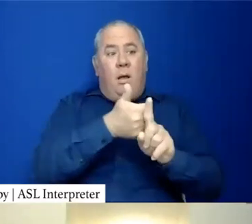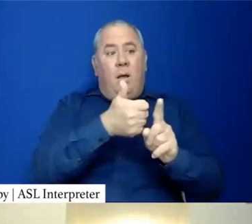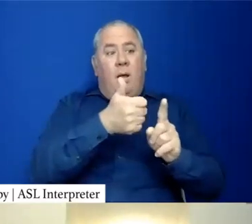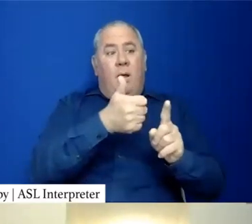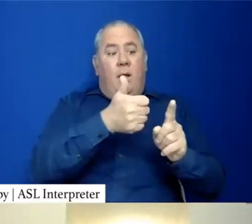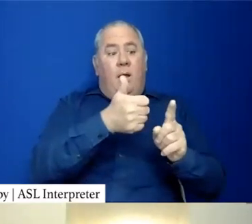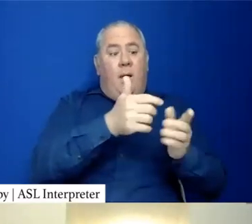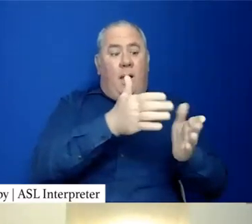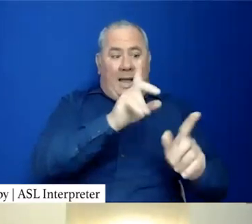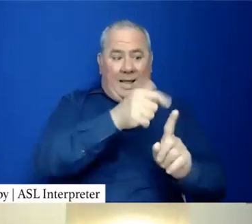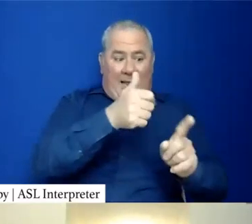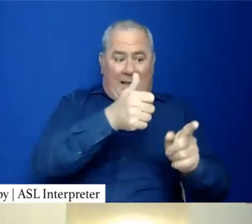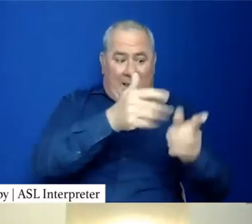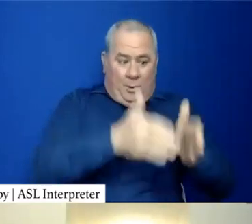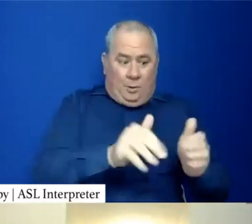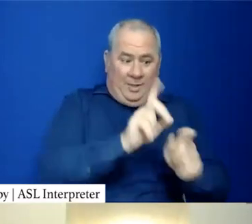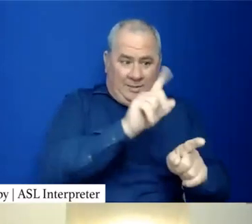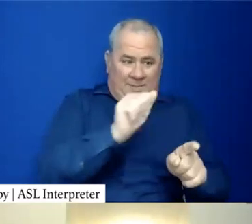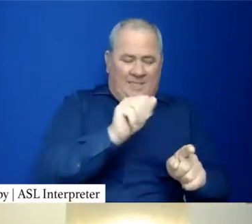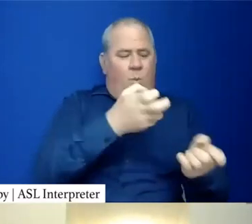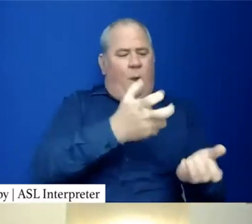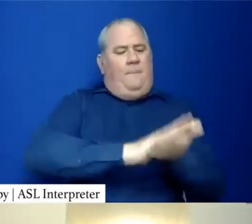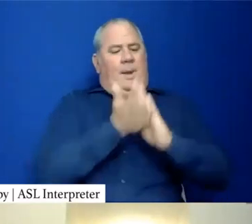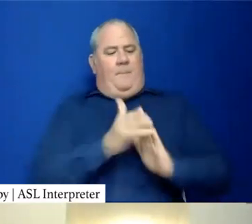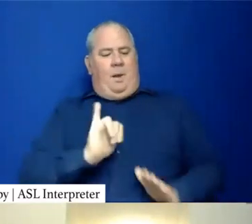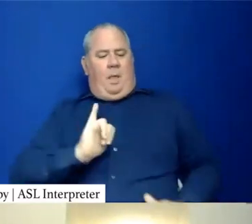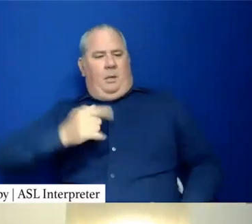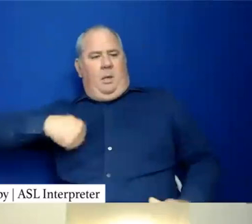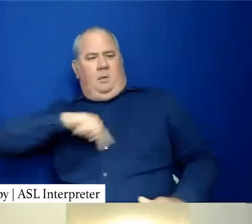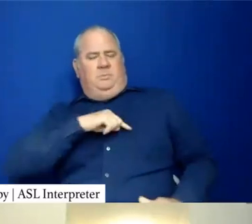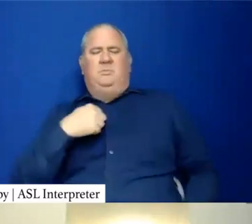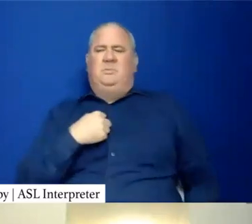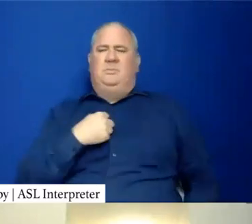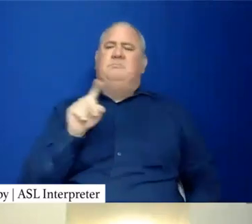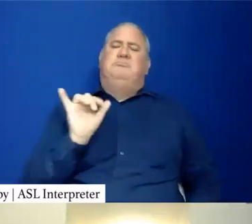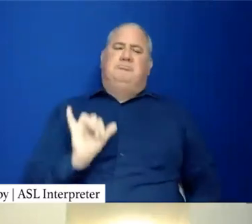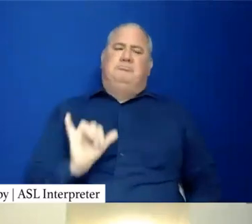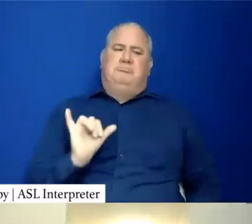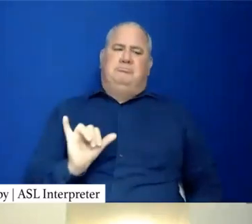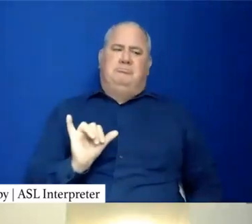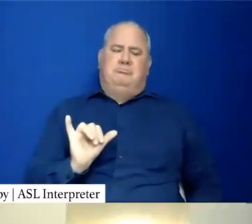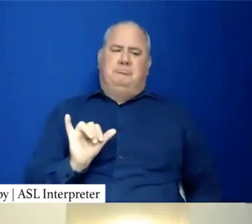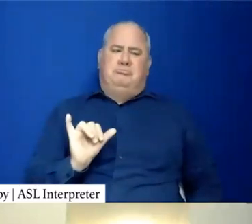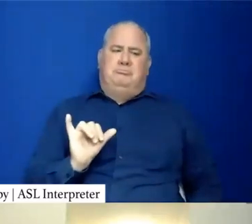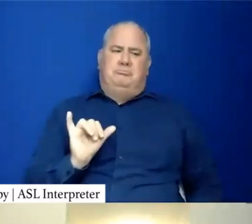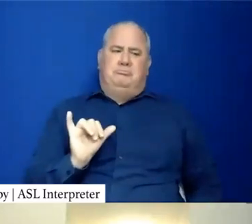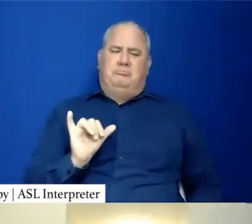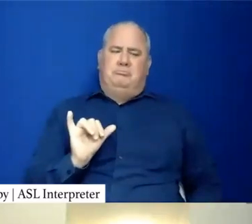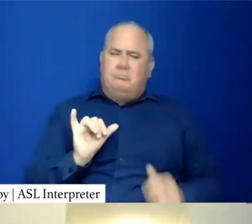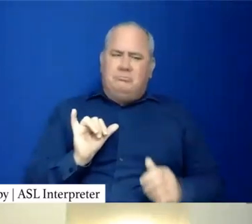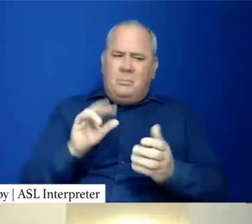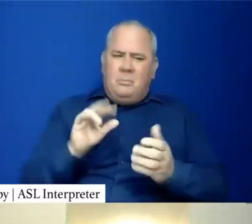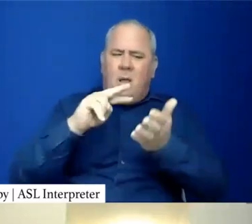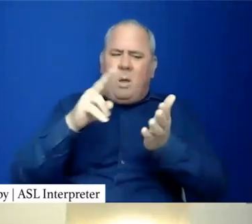and kind of showed me how much work we had to do in the field in terms of including disabled people.